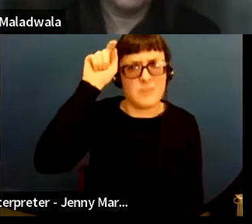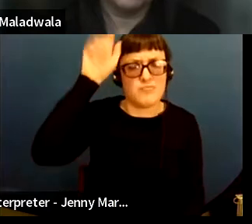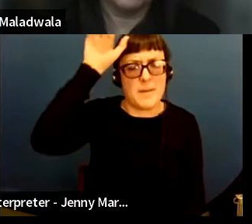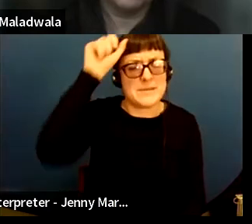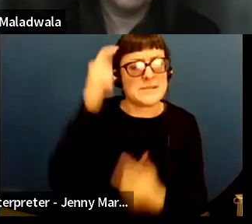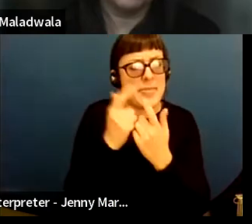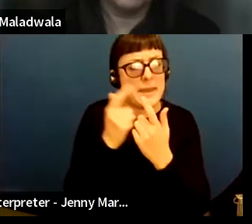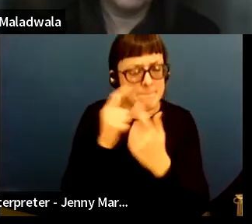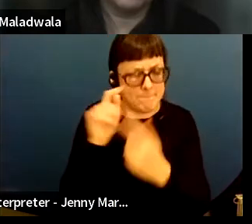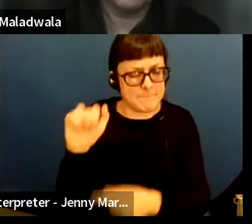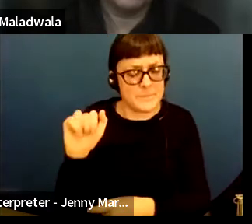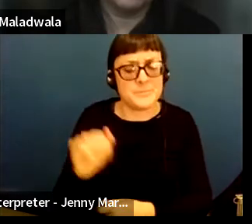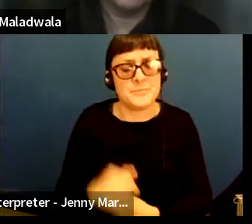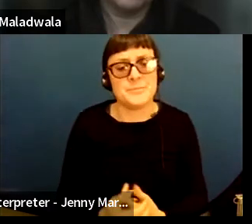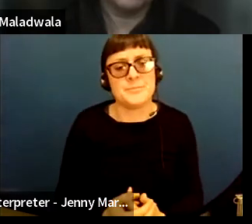there, Cameron.